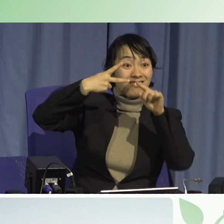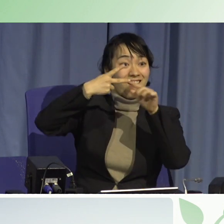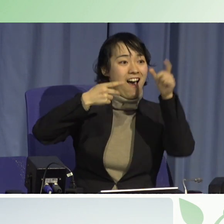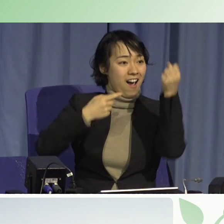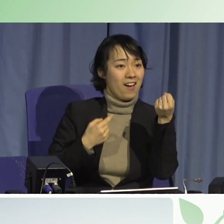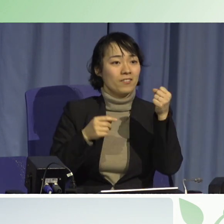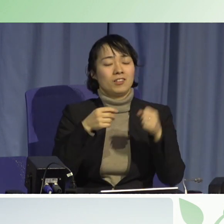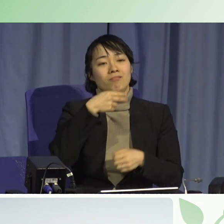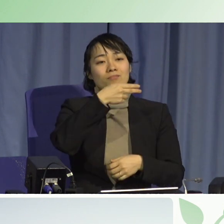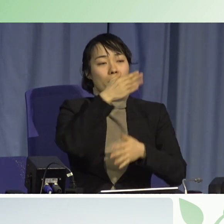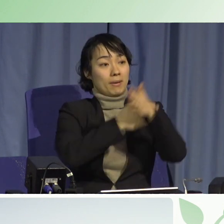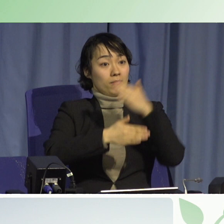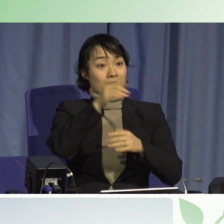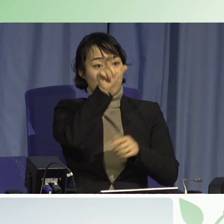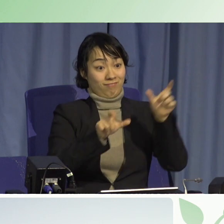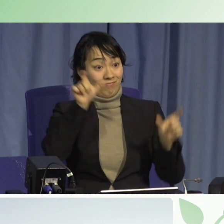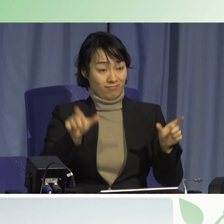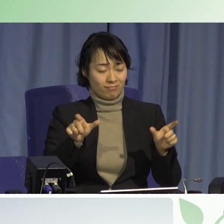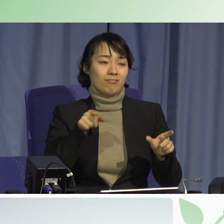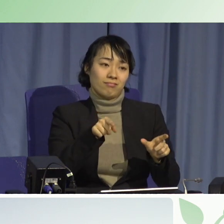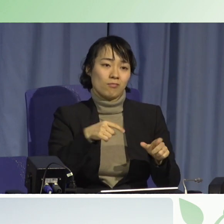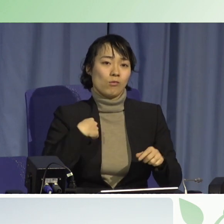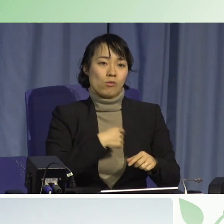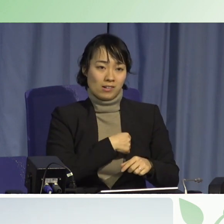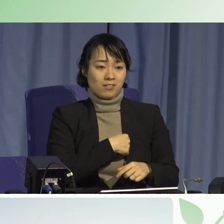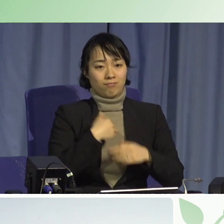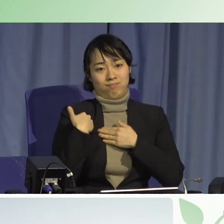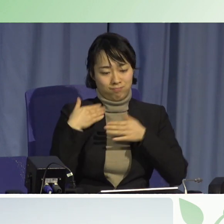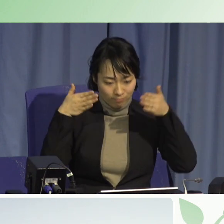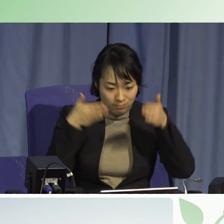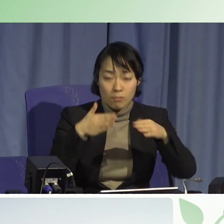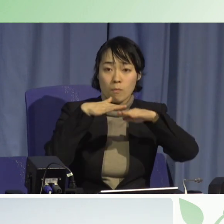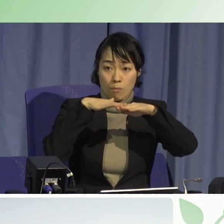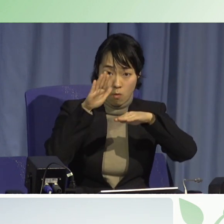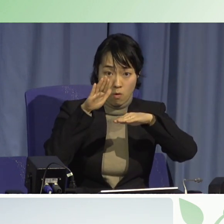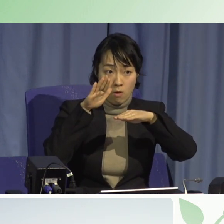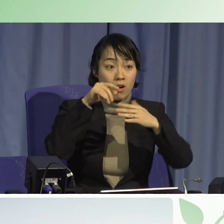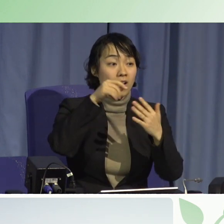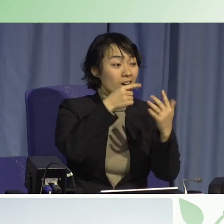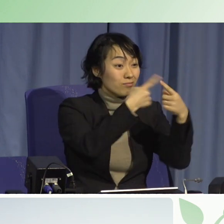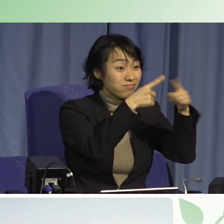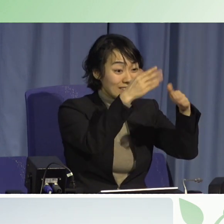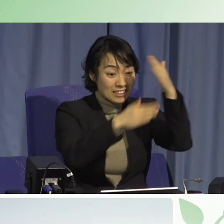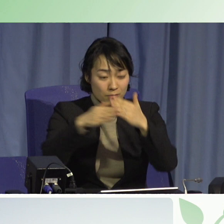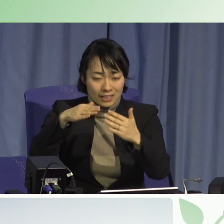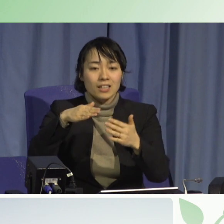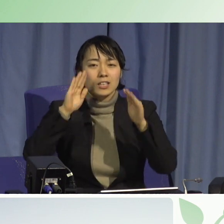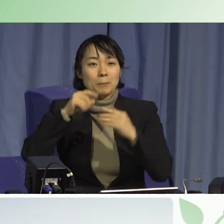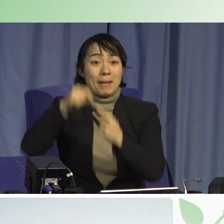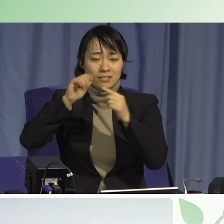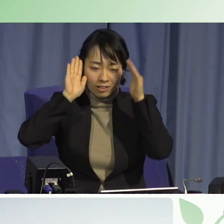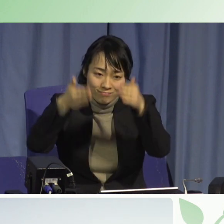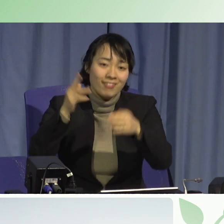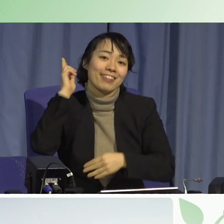than on the screen. And some of them are focusing on the person with disabilities.